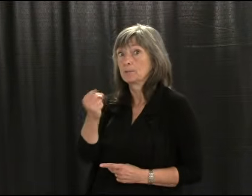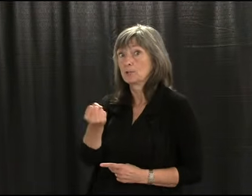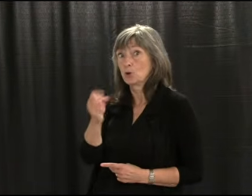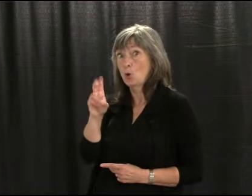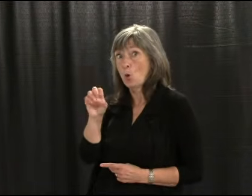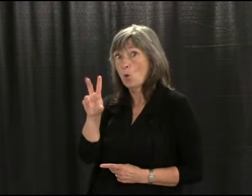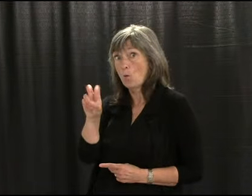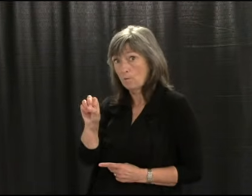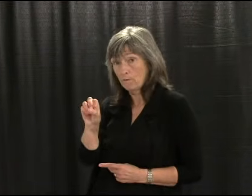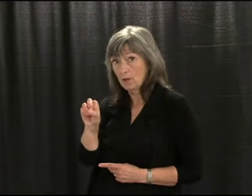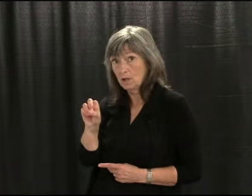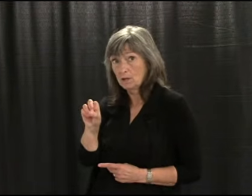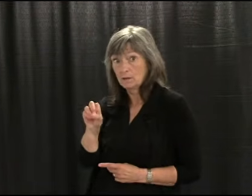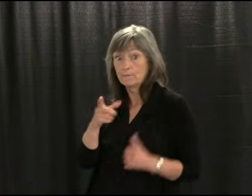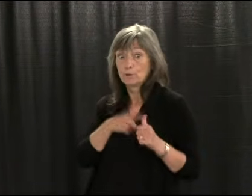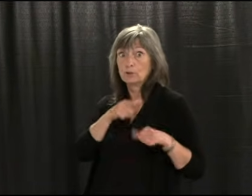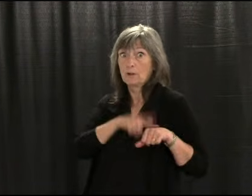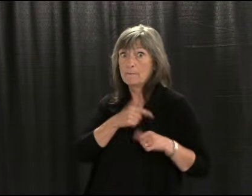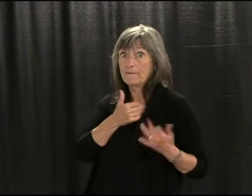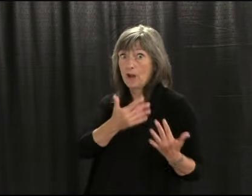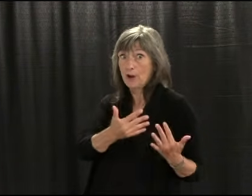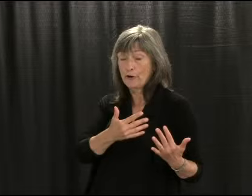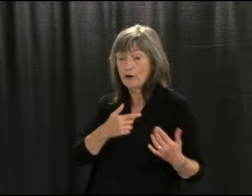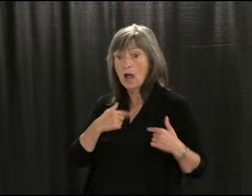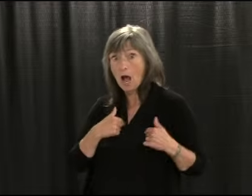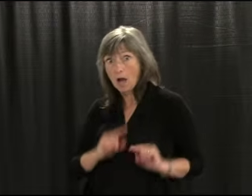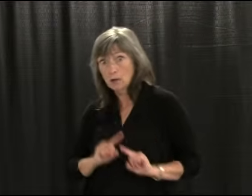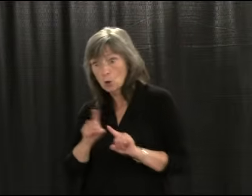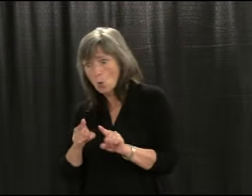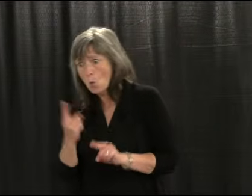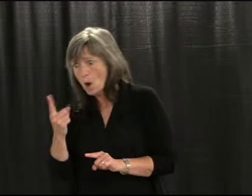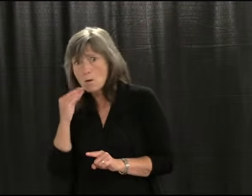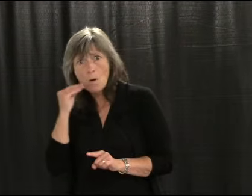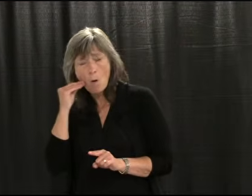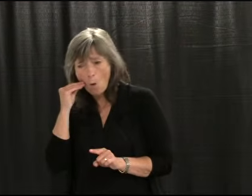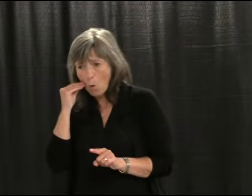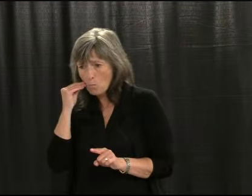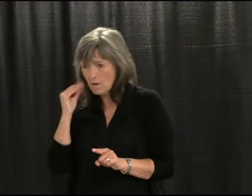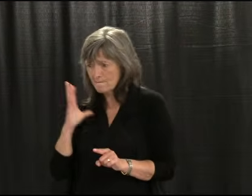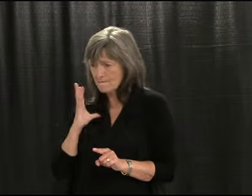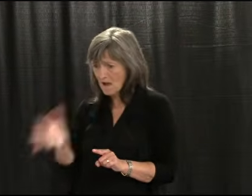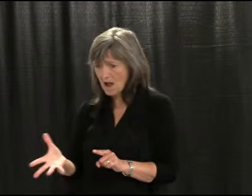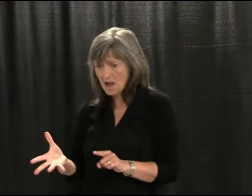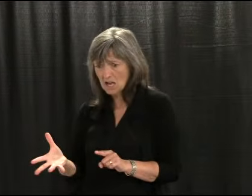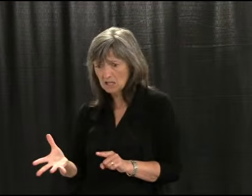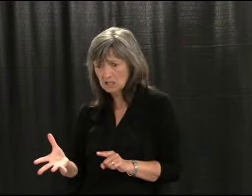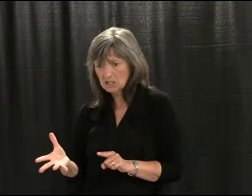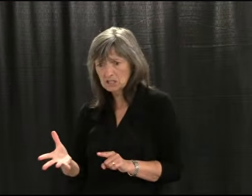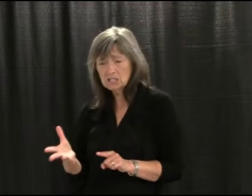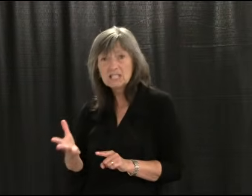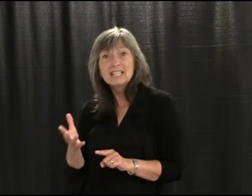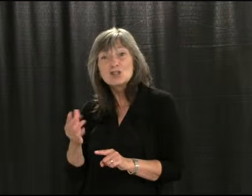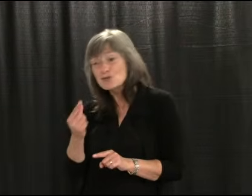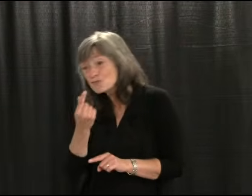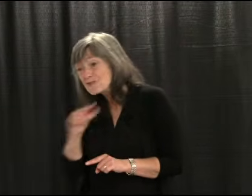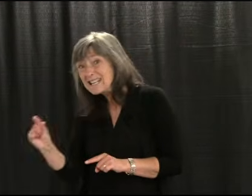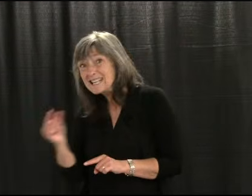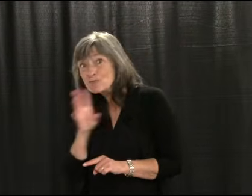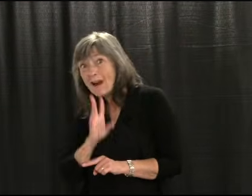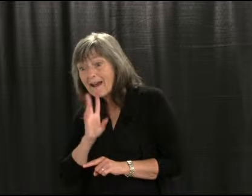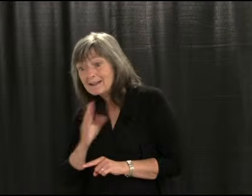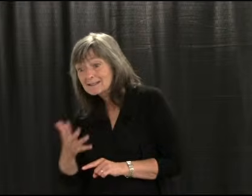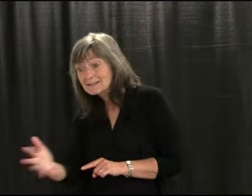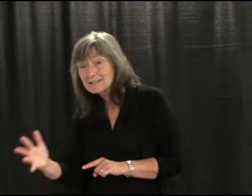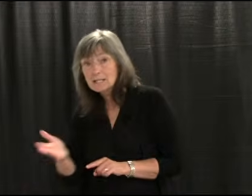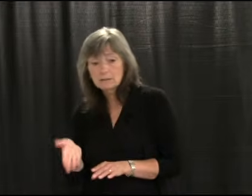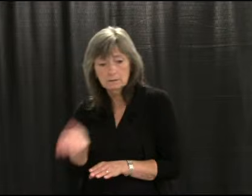was incredible that one home was completely unaffected and their lawn was fine and it was green, and the next one was burned